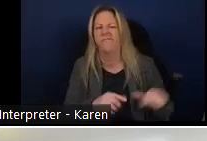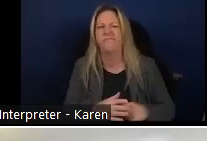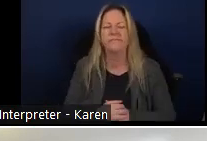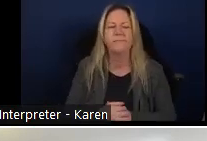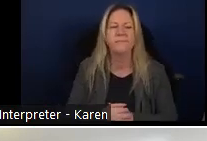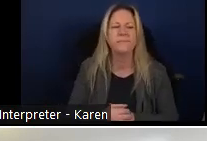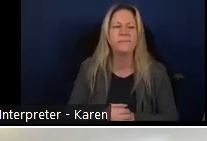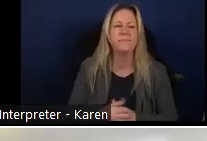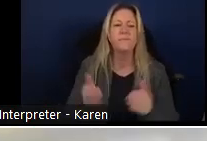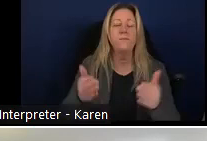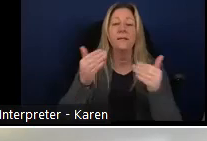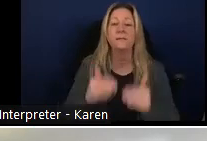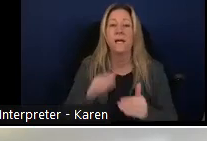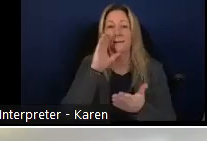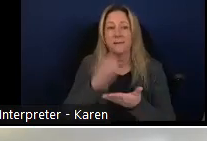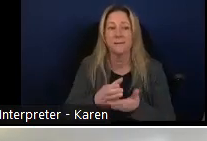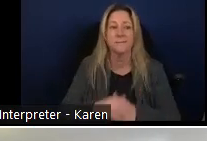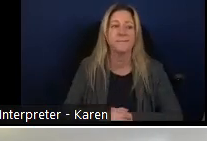Next slide.